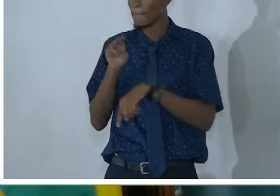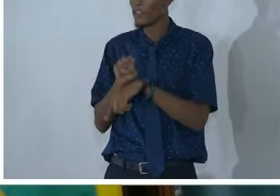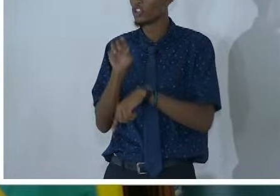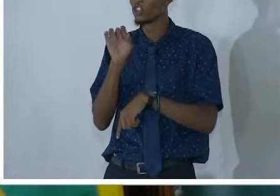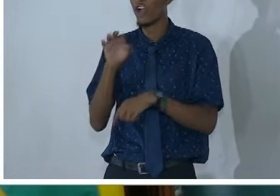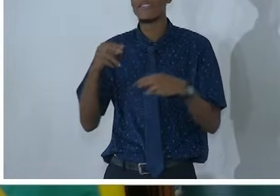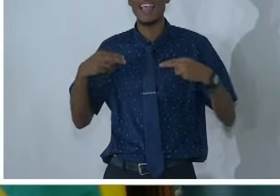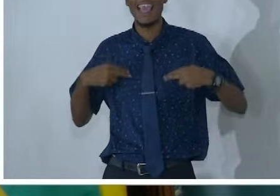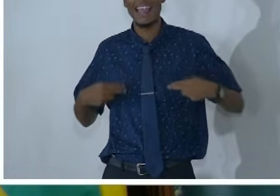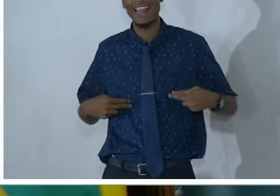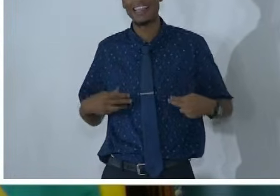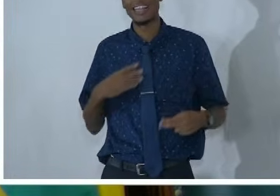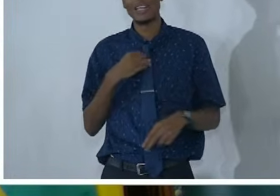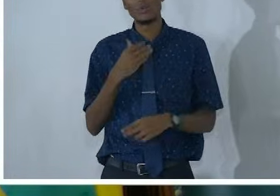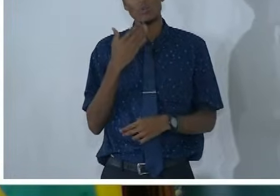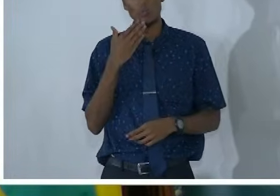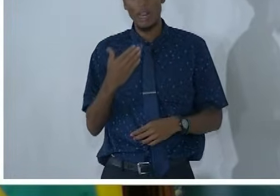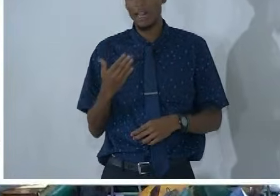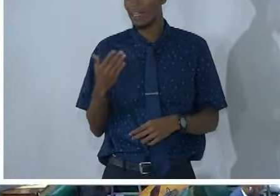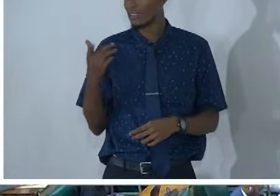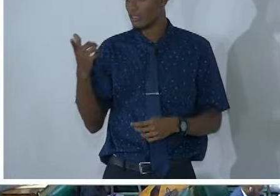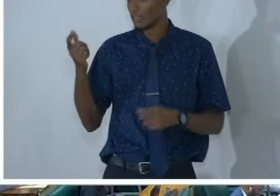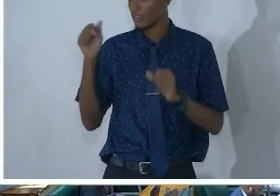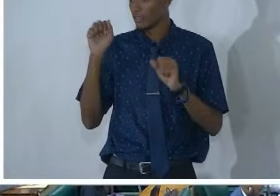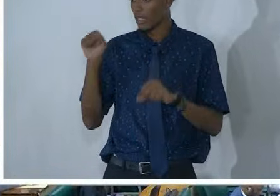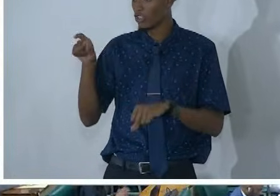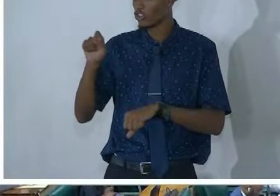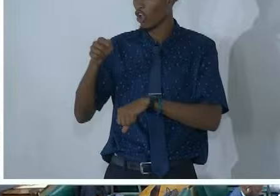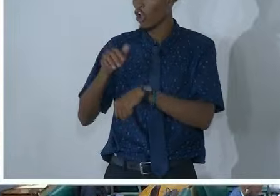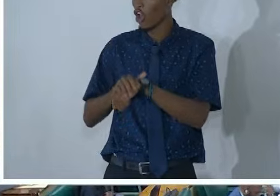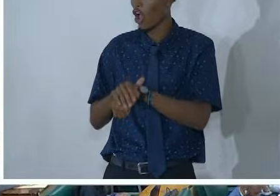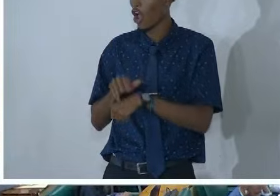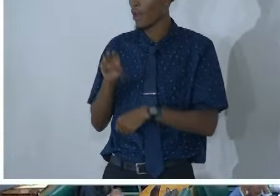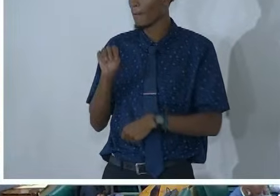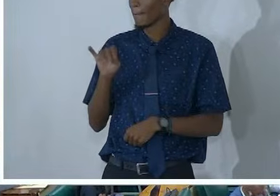Wellness. Minister Tufton, could you turn your mic on, please? Make him welcome.